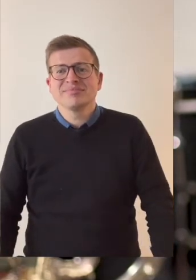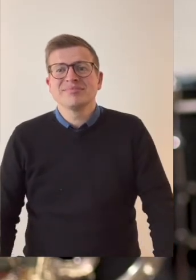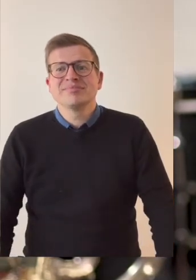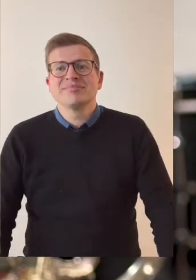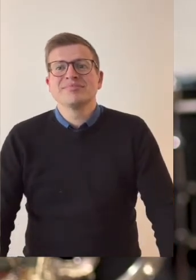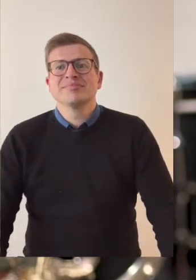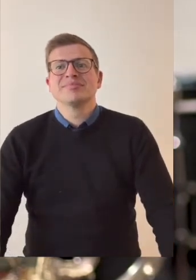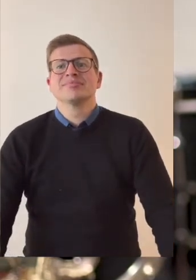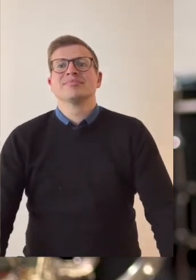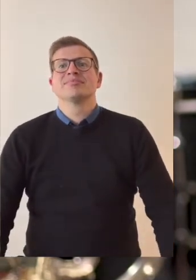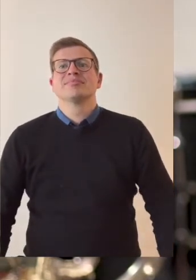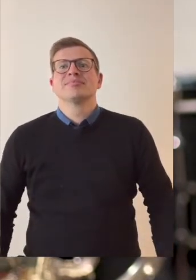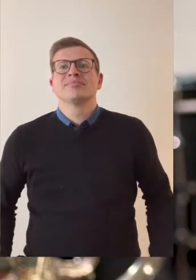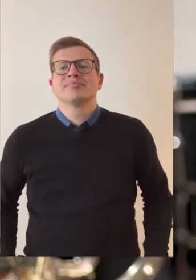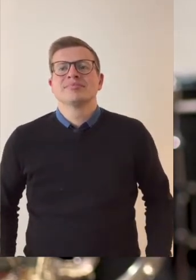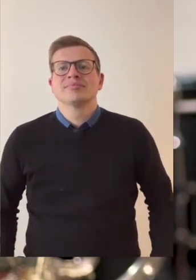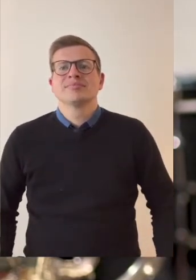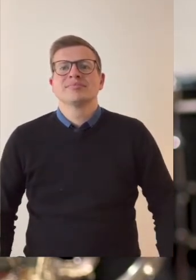know, but